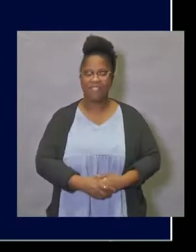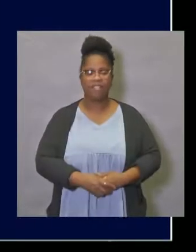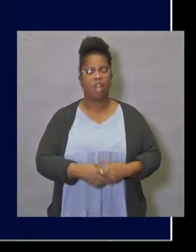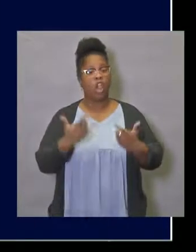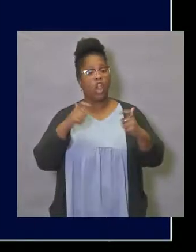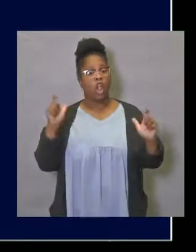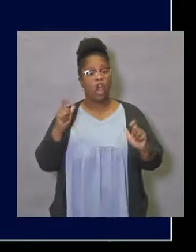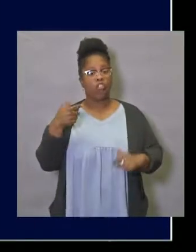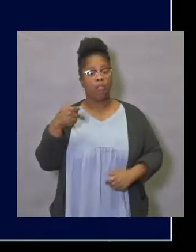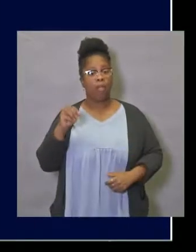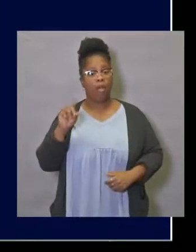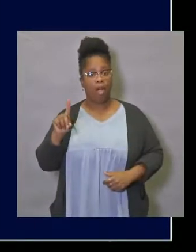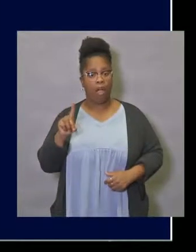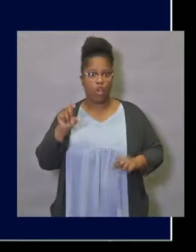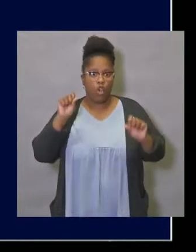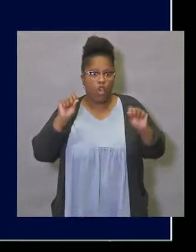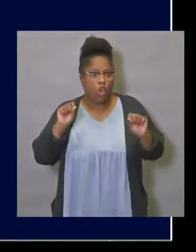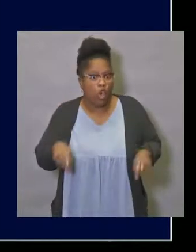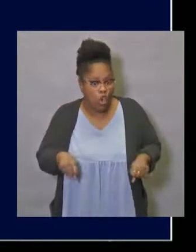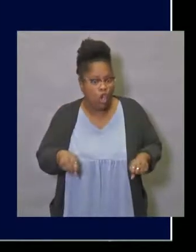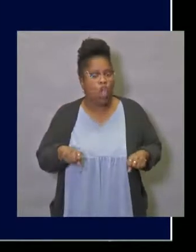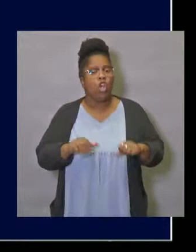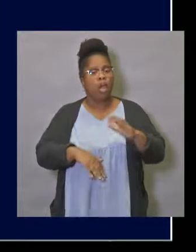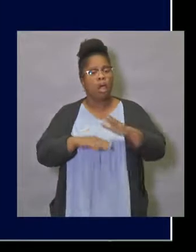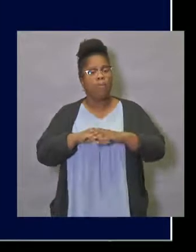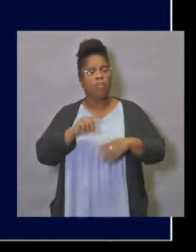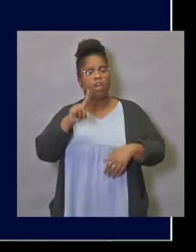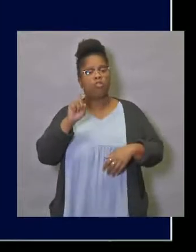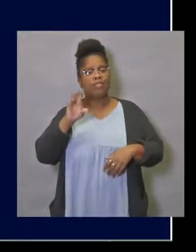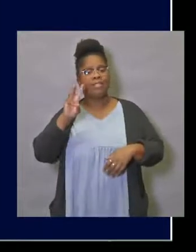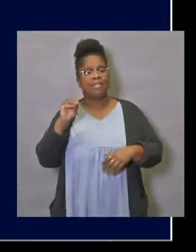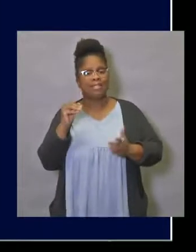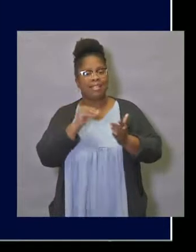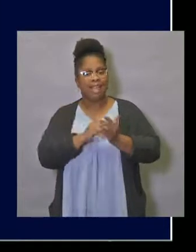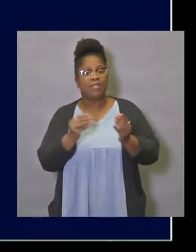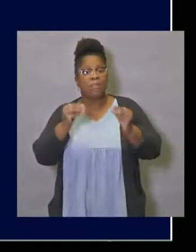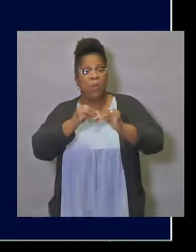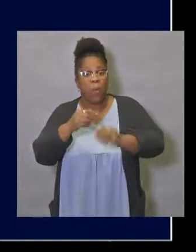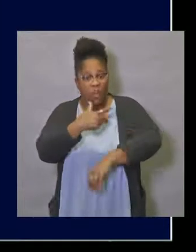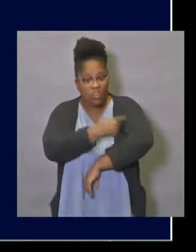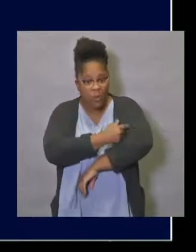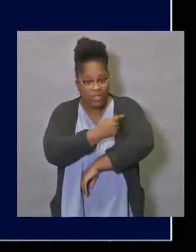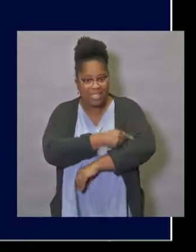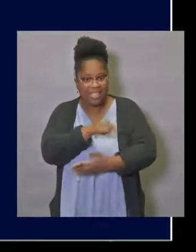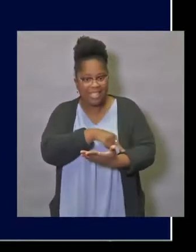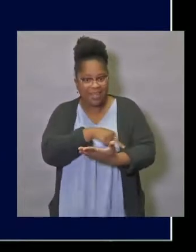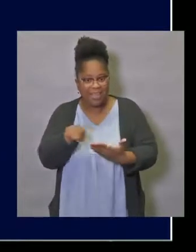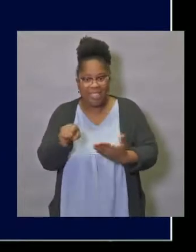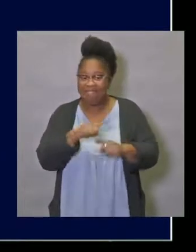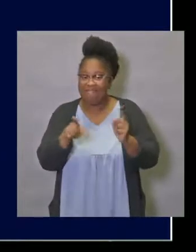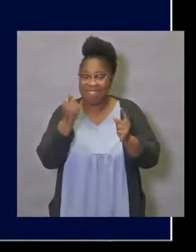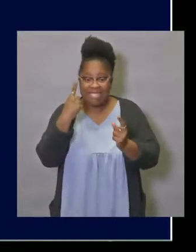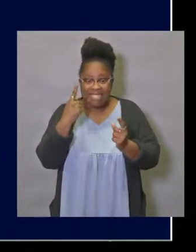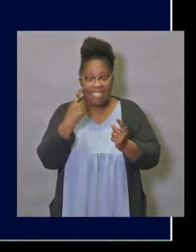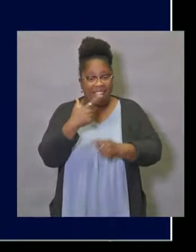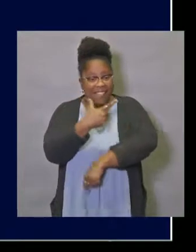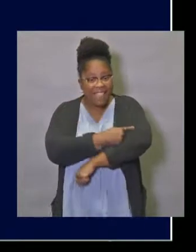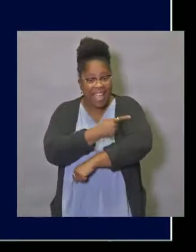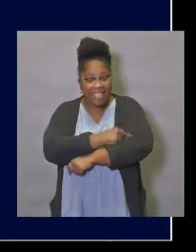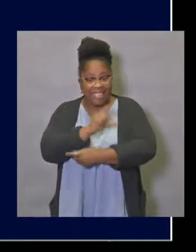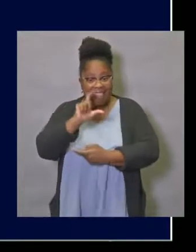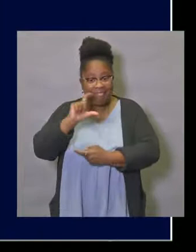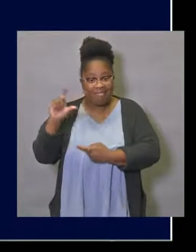alone could be providing an additional 160,000 doses this week if there was sufficient vaccine